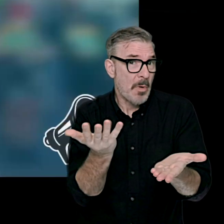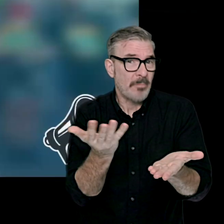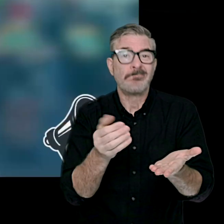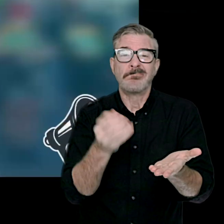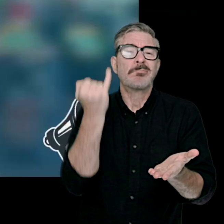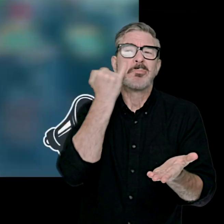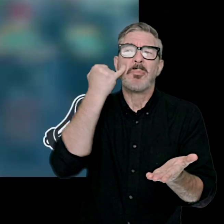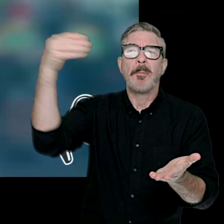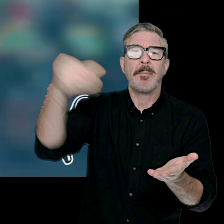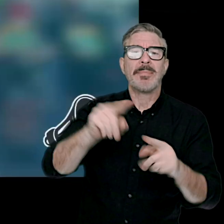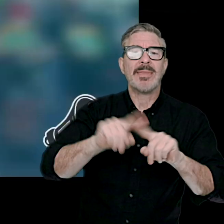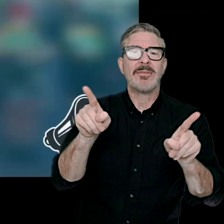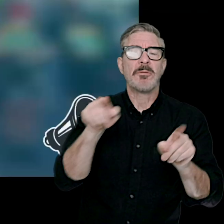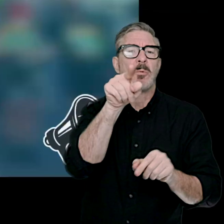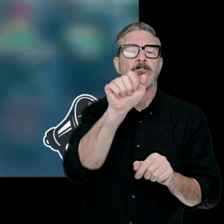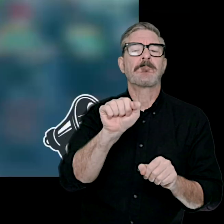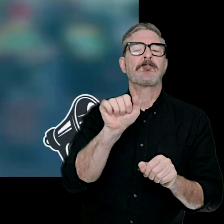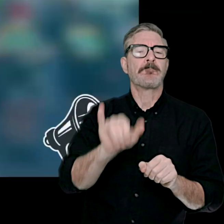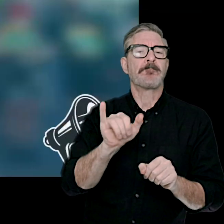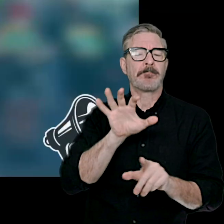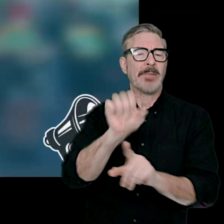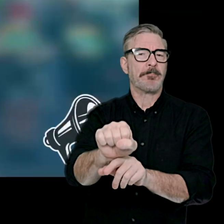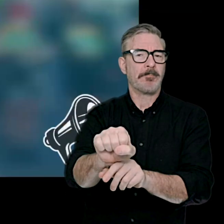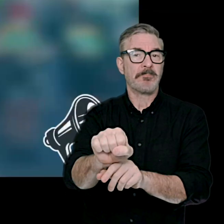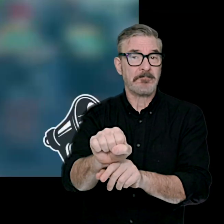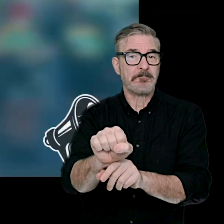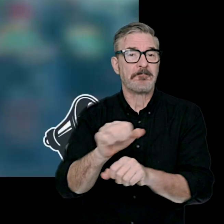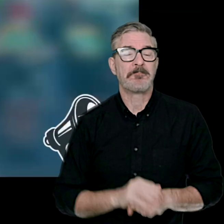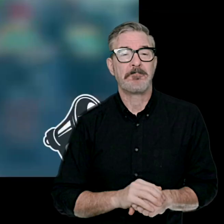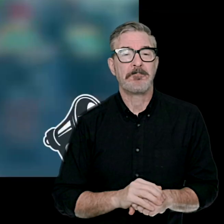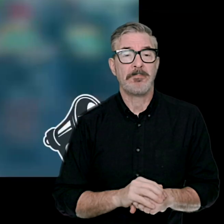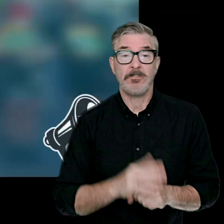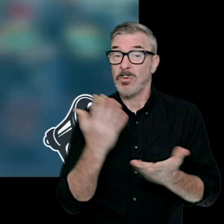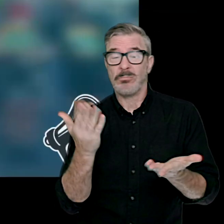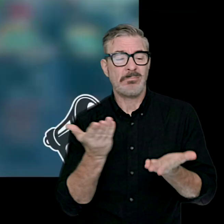It's important to note that if your schedule differed from the hours you actually worked,